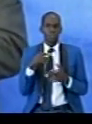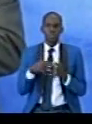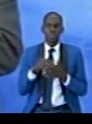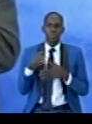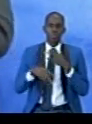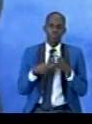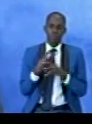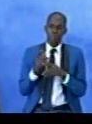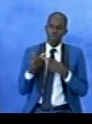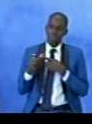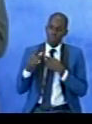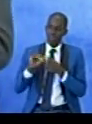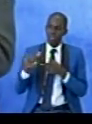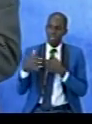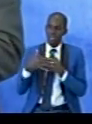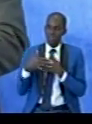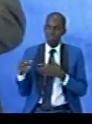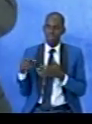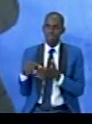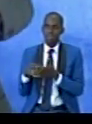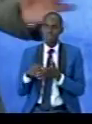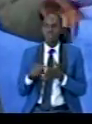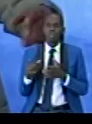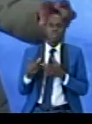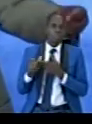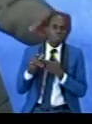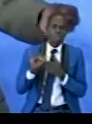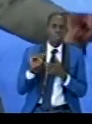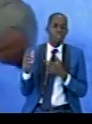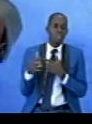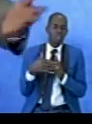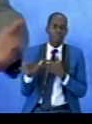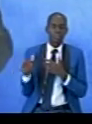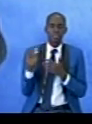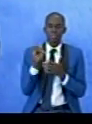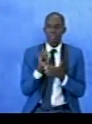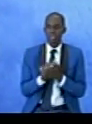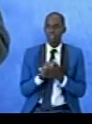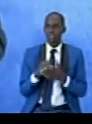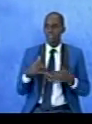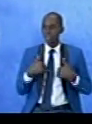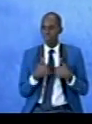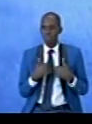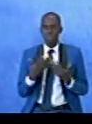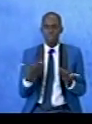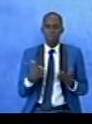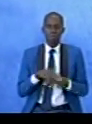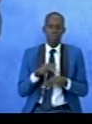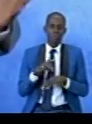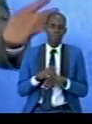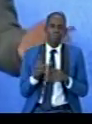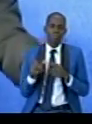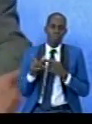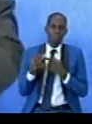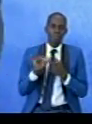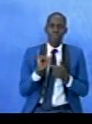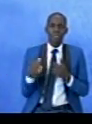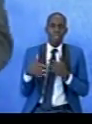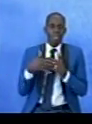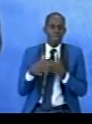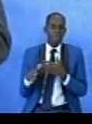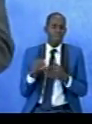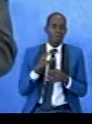after the rats, running after the squirrel or whatever, and running after the bats and all